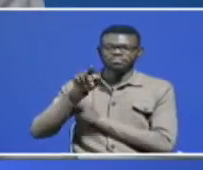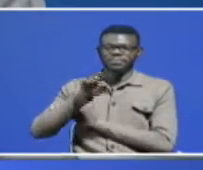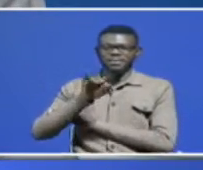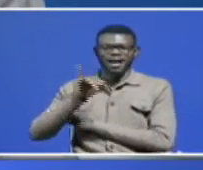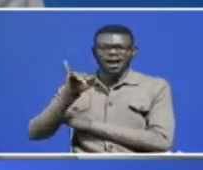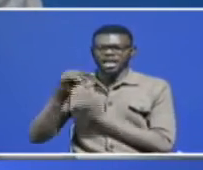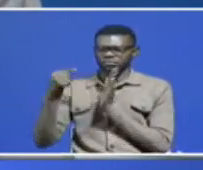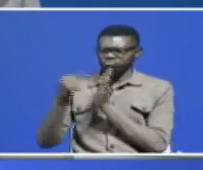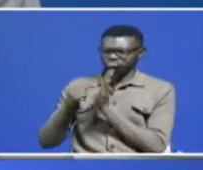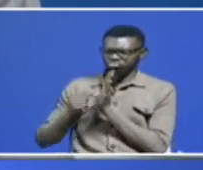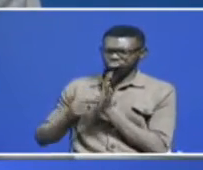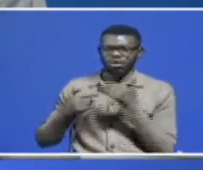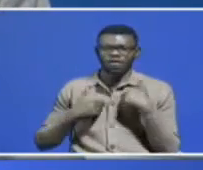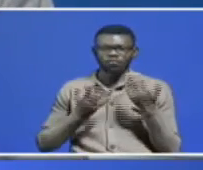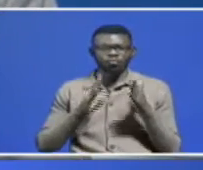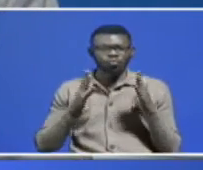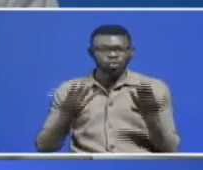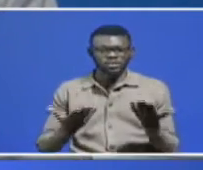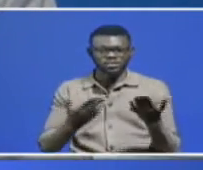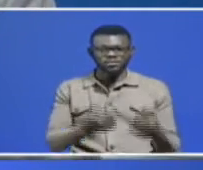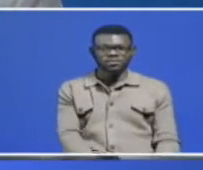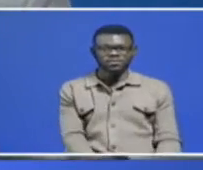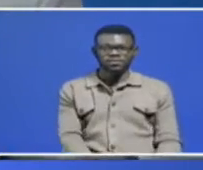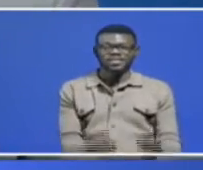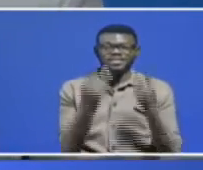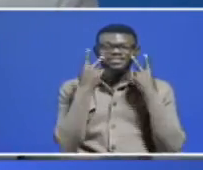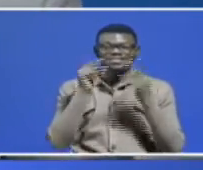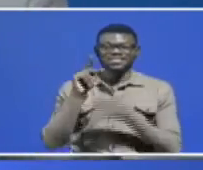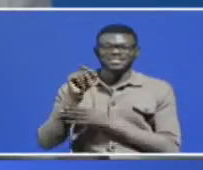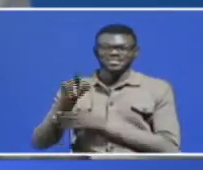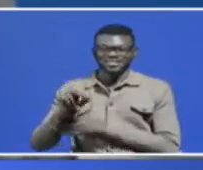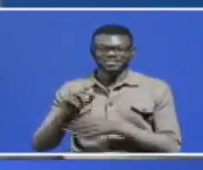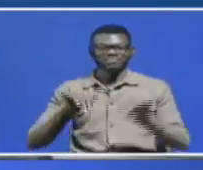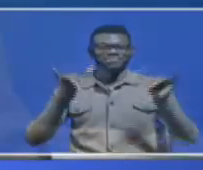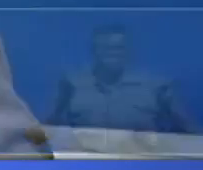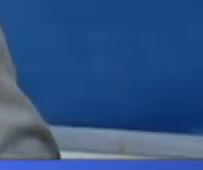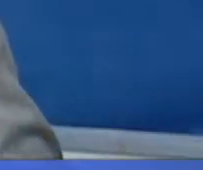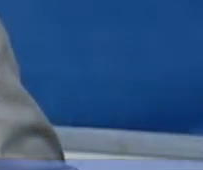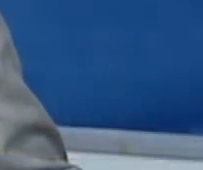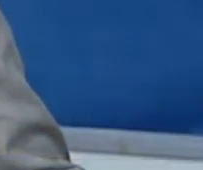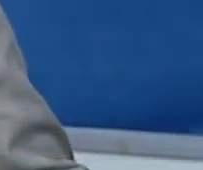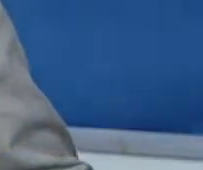of the BBI draft bill that has been published. You're watching KTN Prime. Do stay with us.